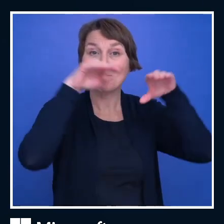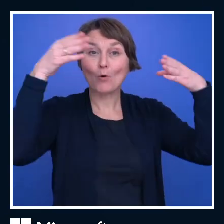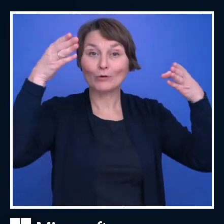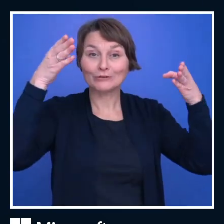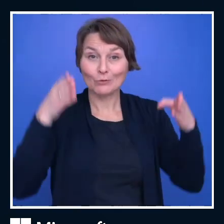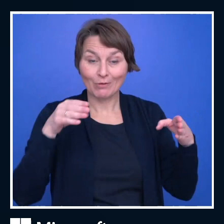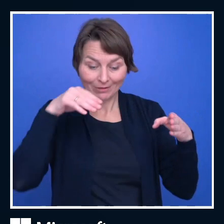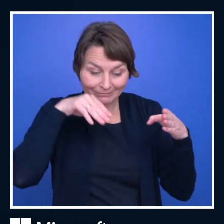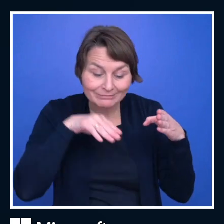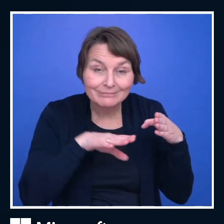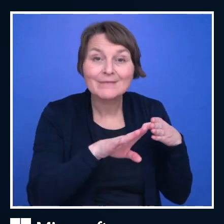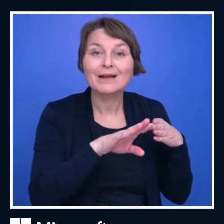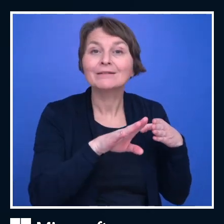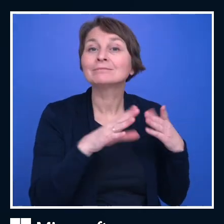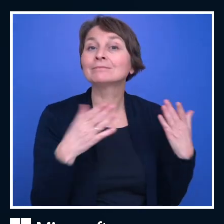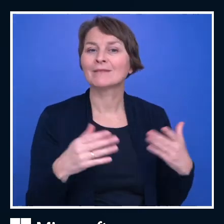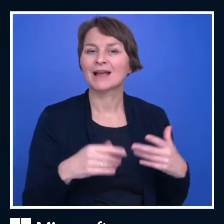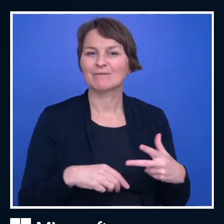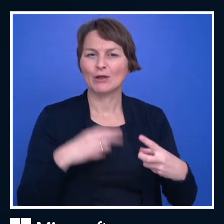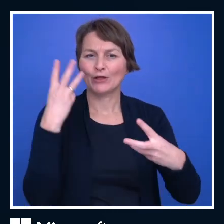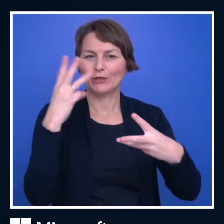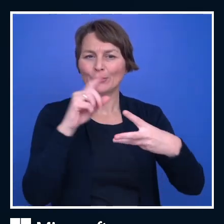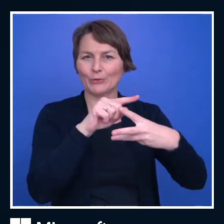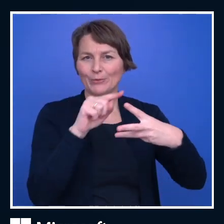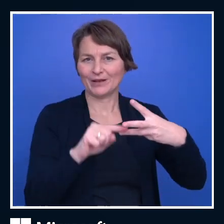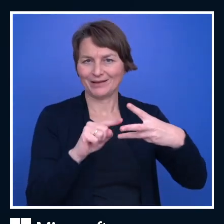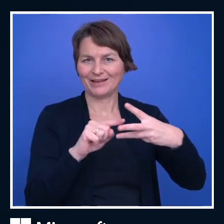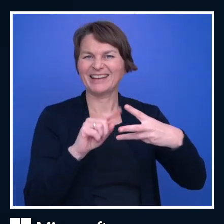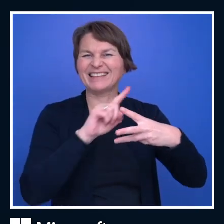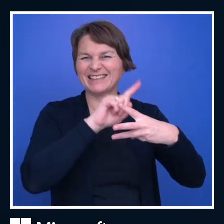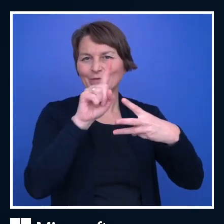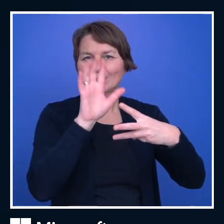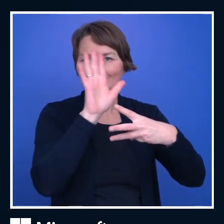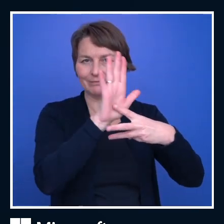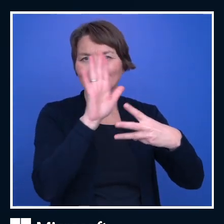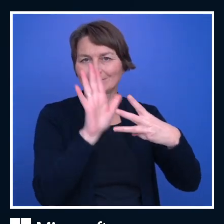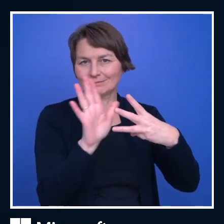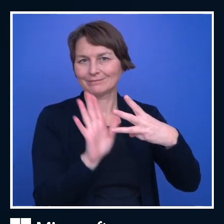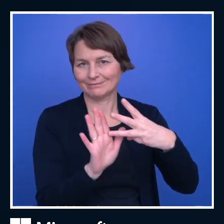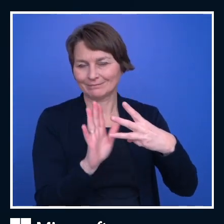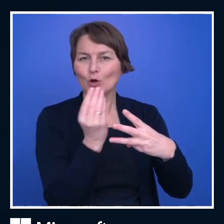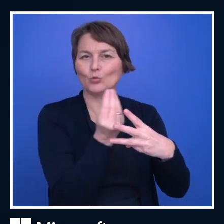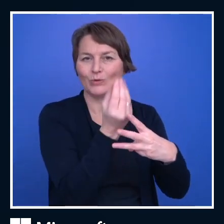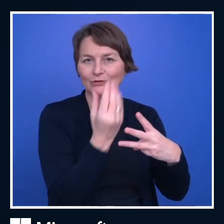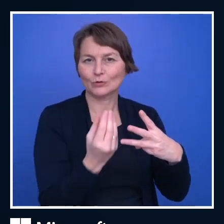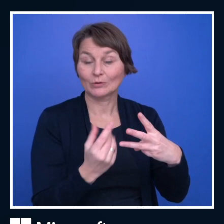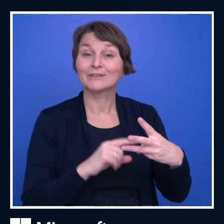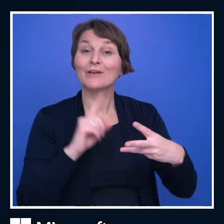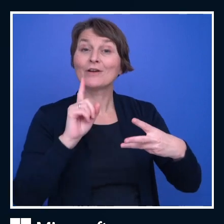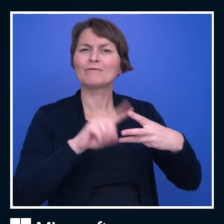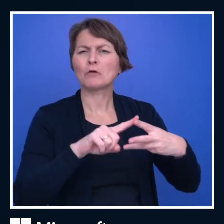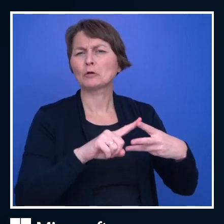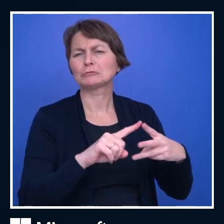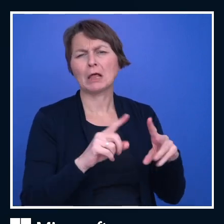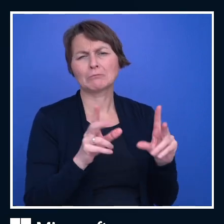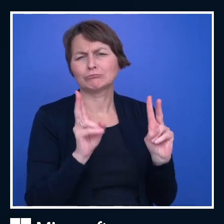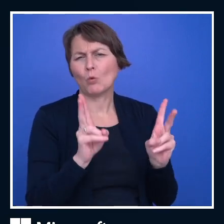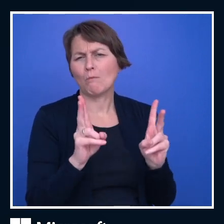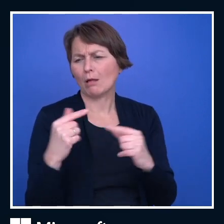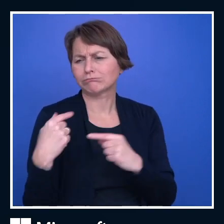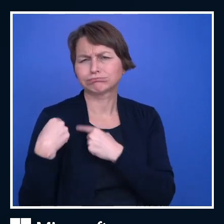3 different resources. I'll start with the first one, which is a classic storage account, which